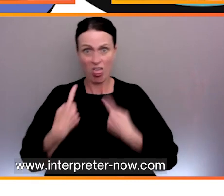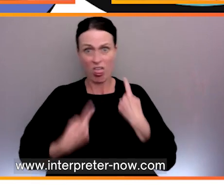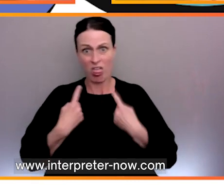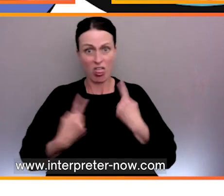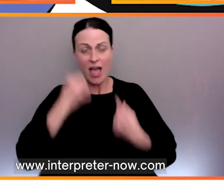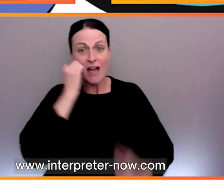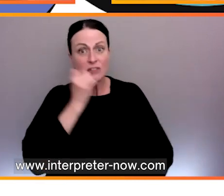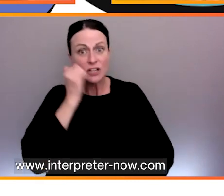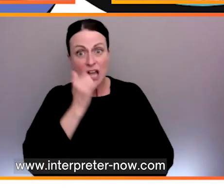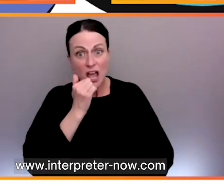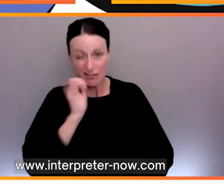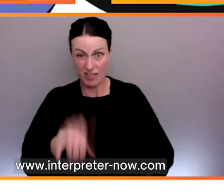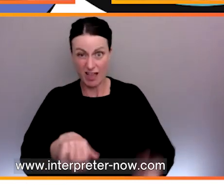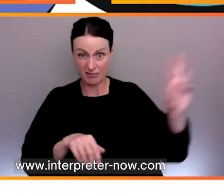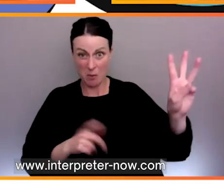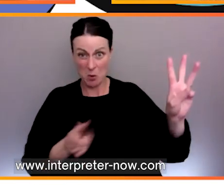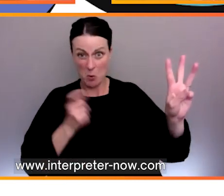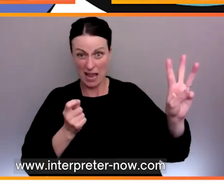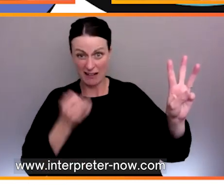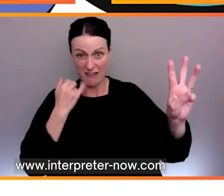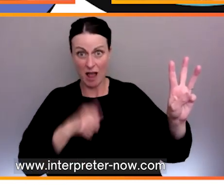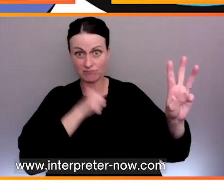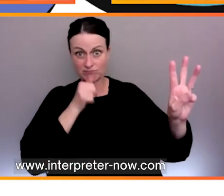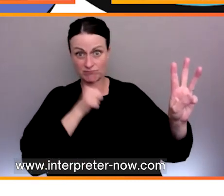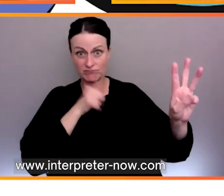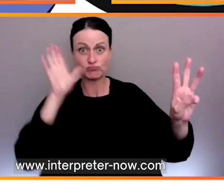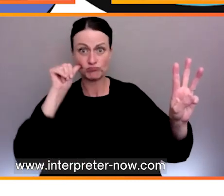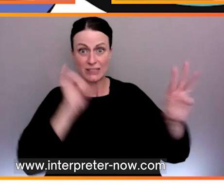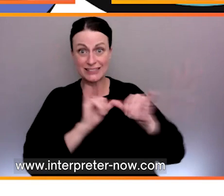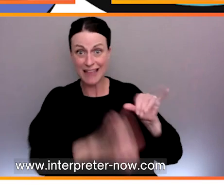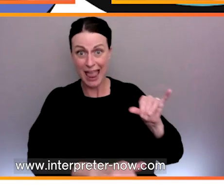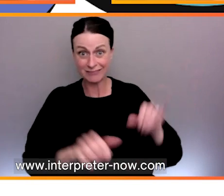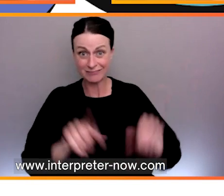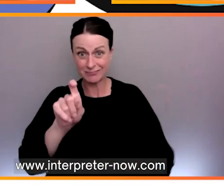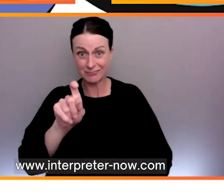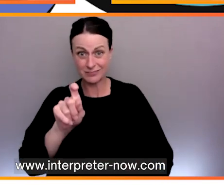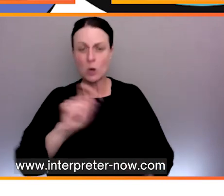because quitting, leaving, walking away